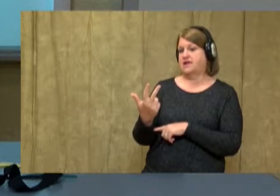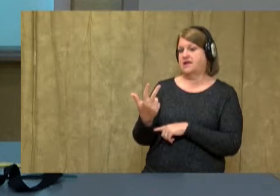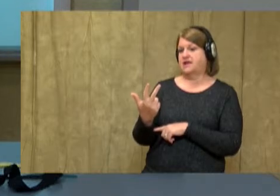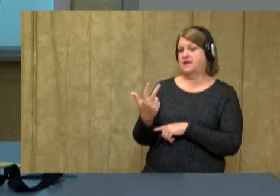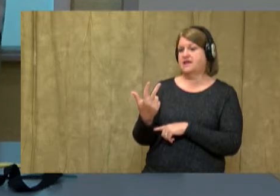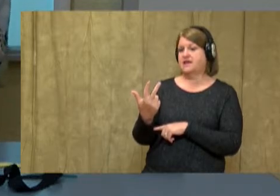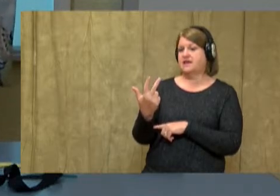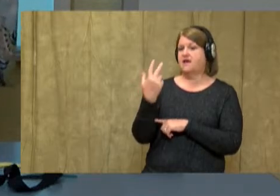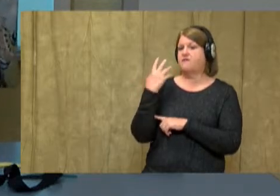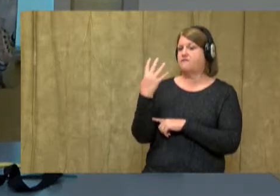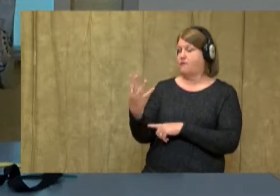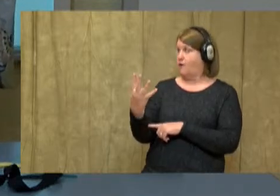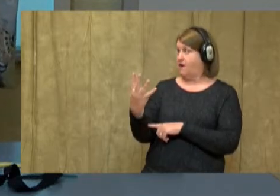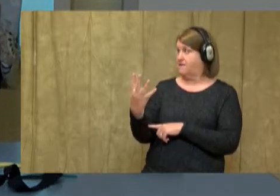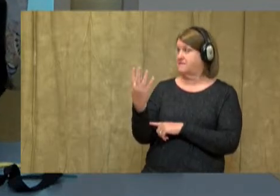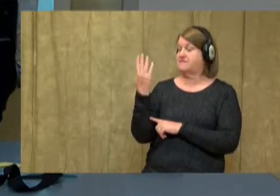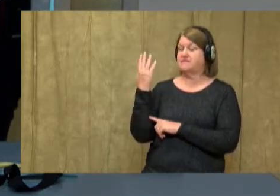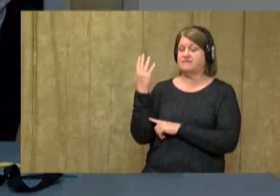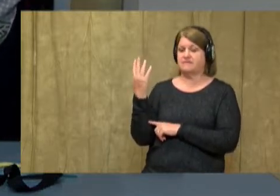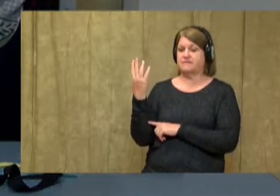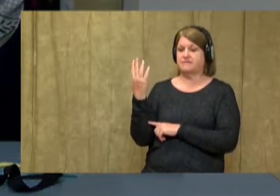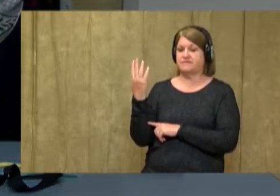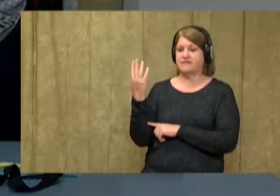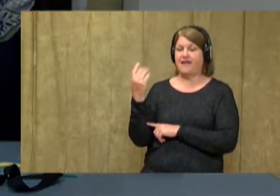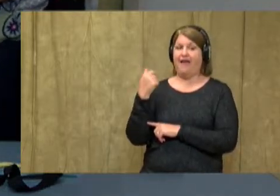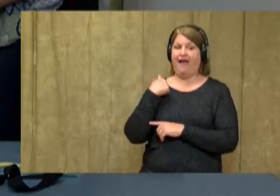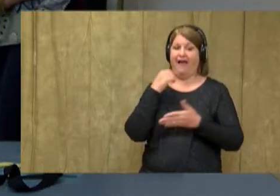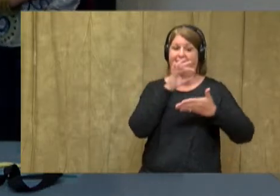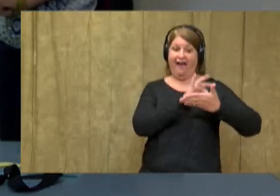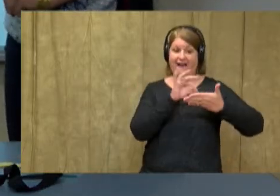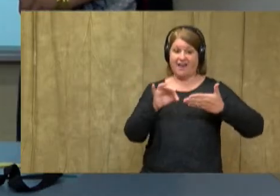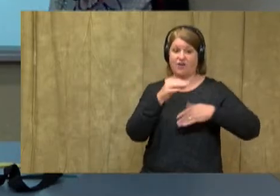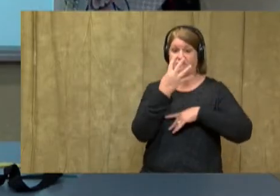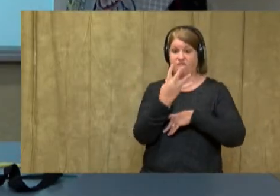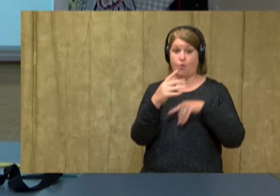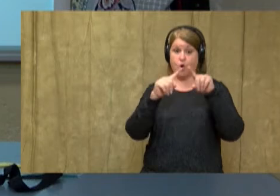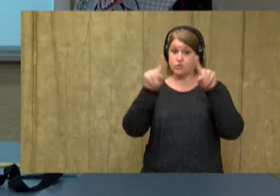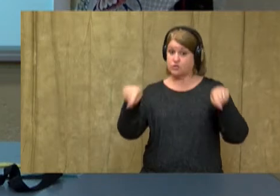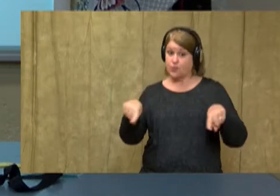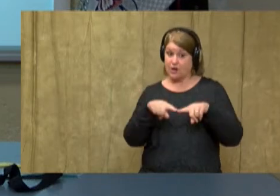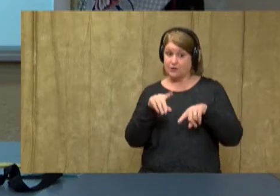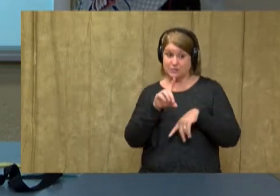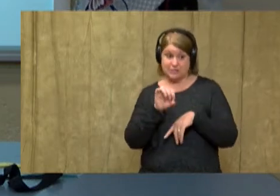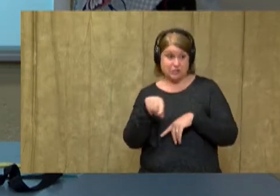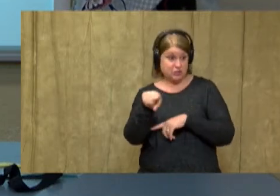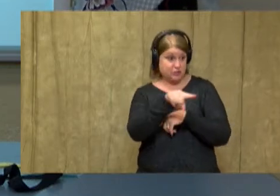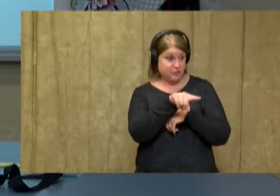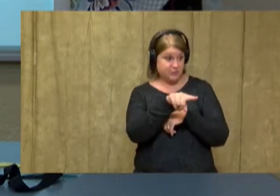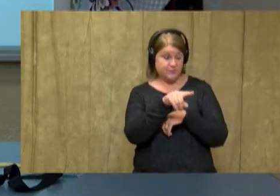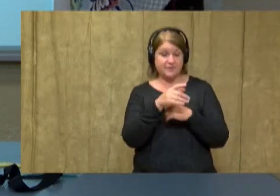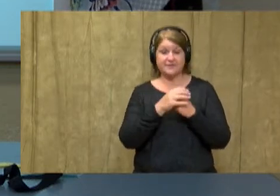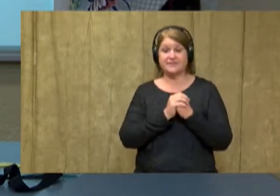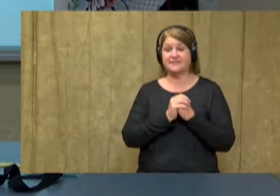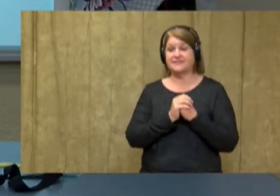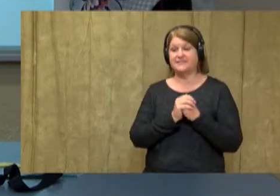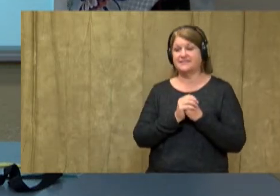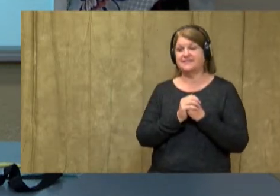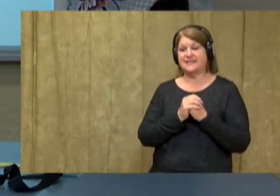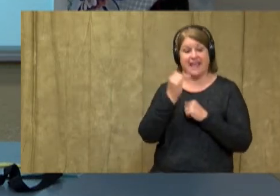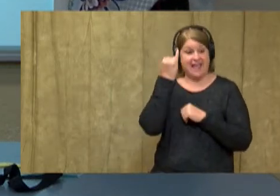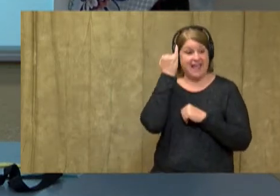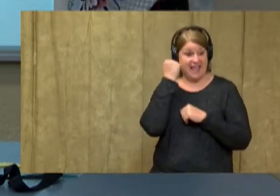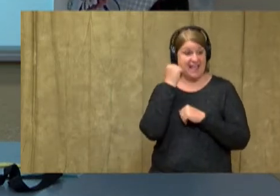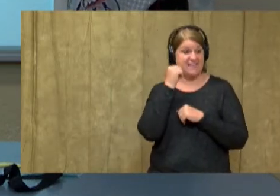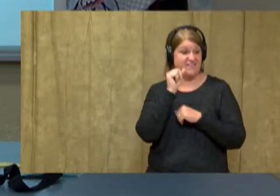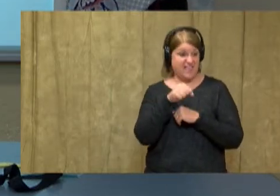3, 4. I counted 4 squares. Did you count 4 squares? If you did, give yourself